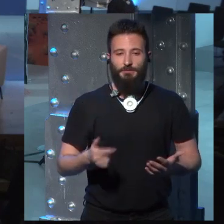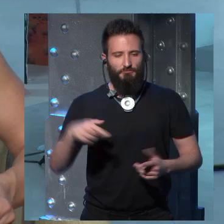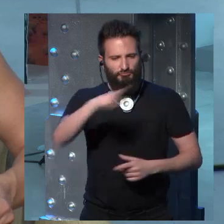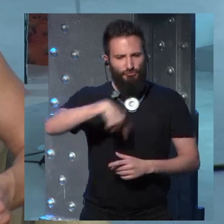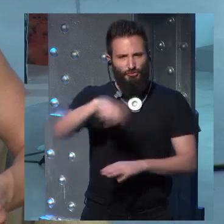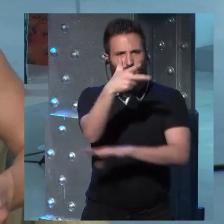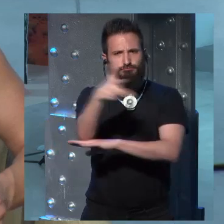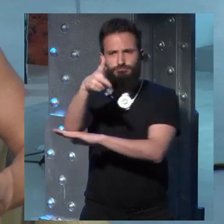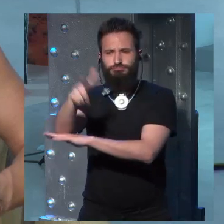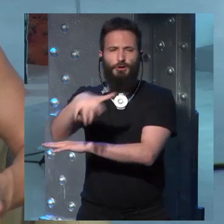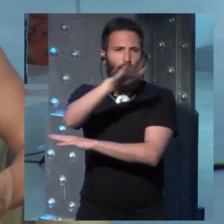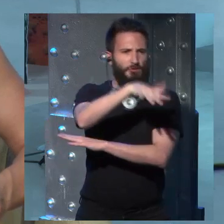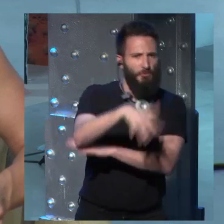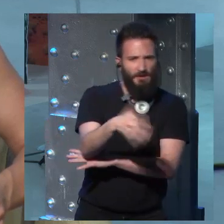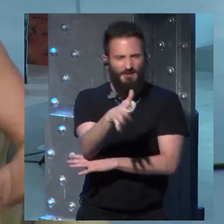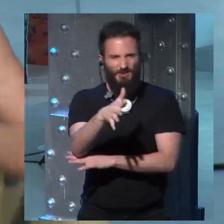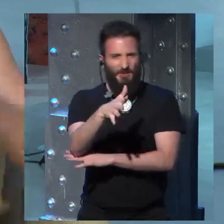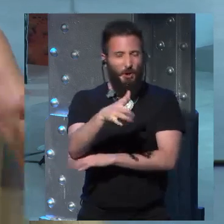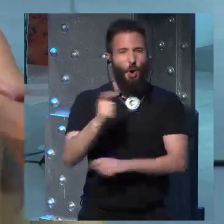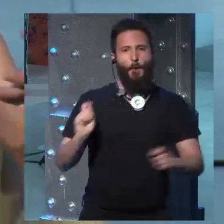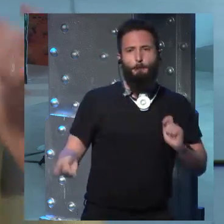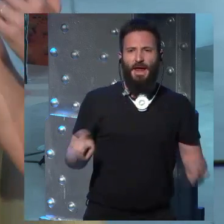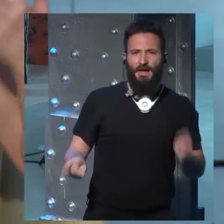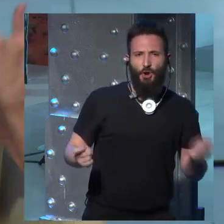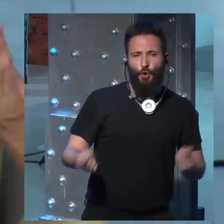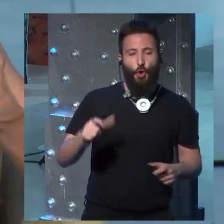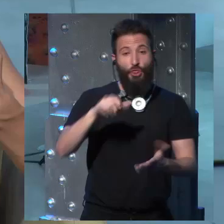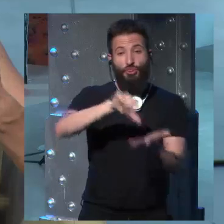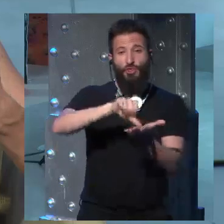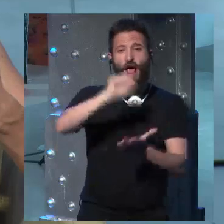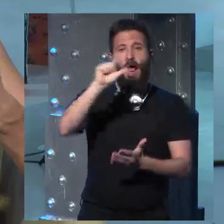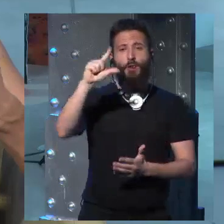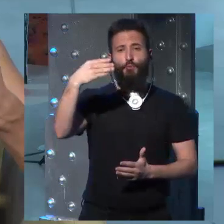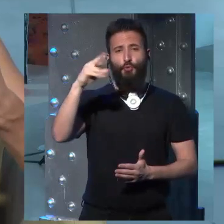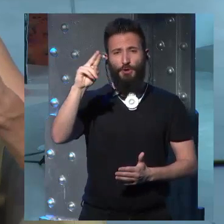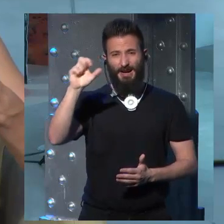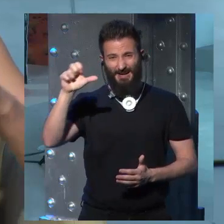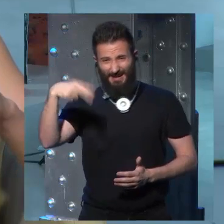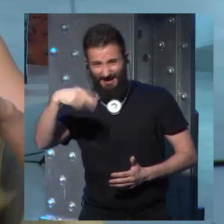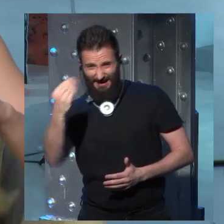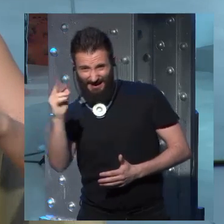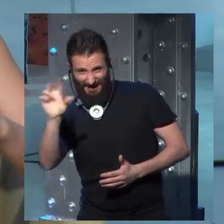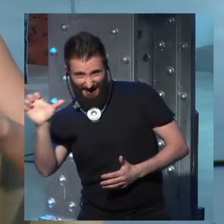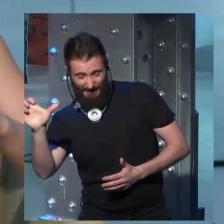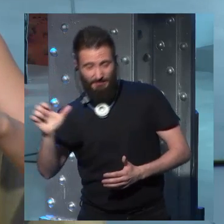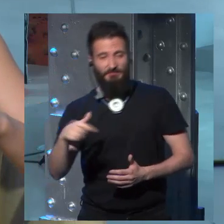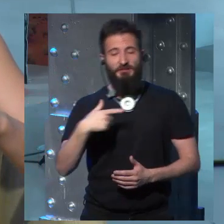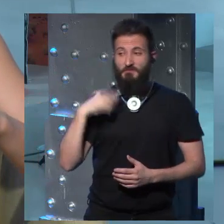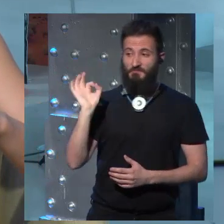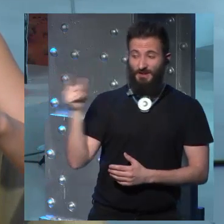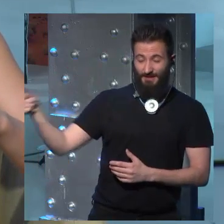months in New Mexico, Albuquerque, and you're sort of isolated. And Bob's right. We all did sort of click, and it has to do